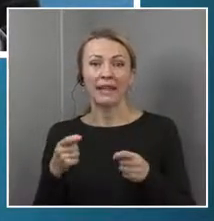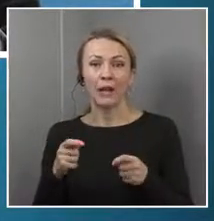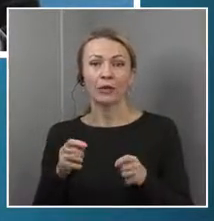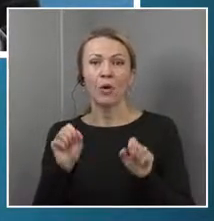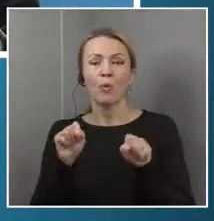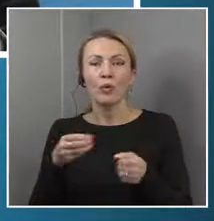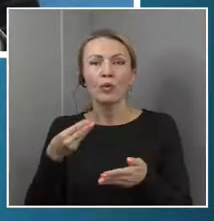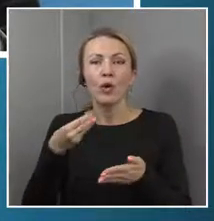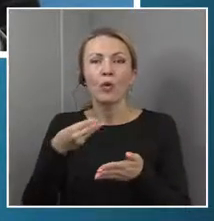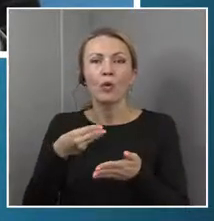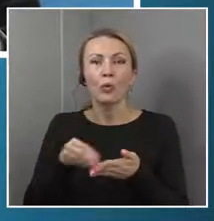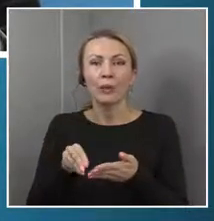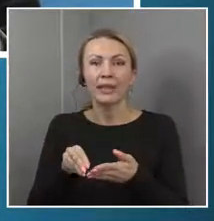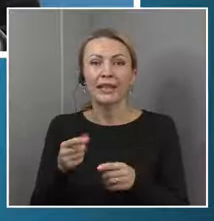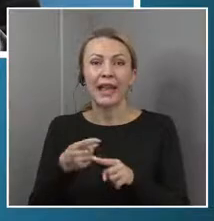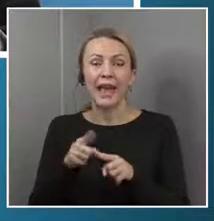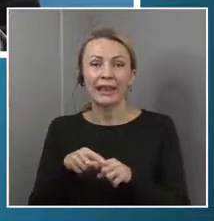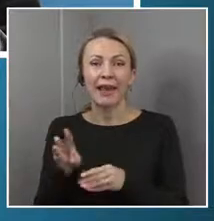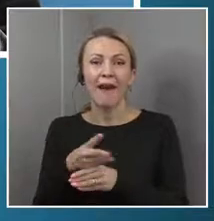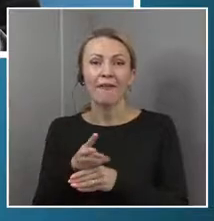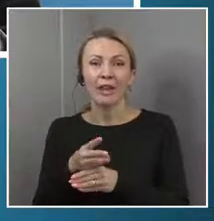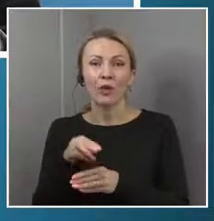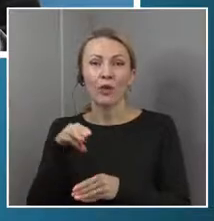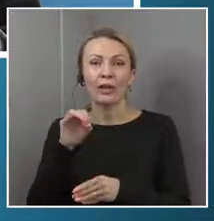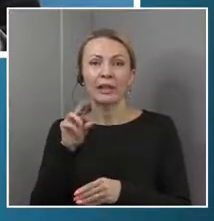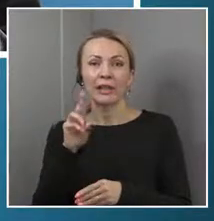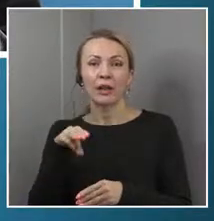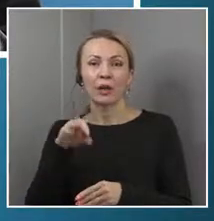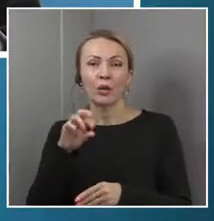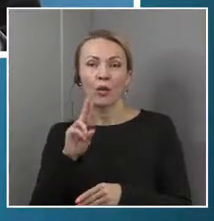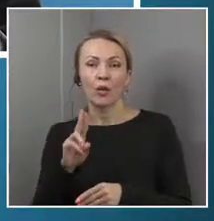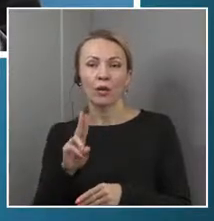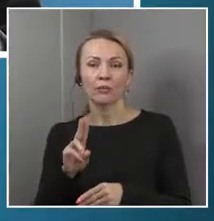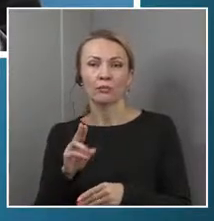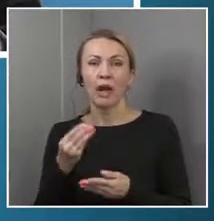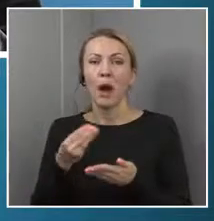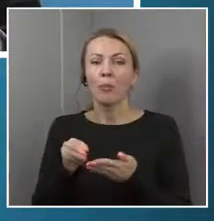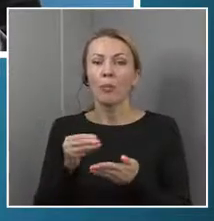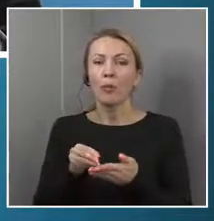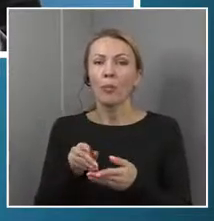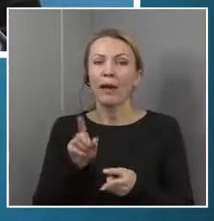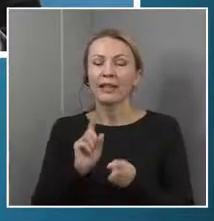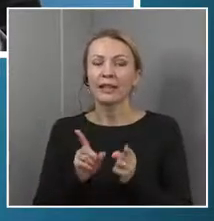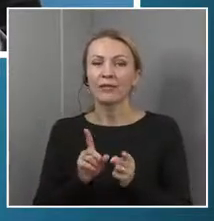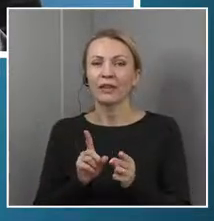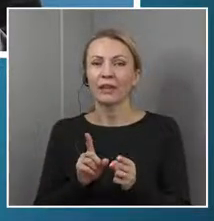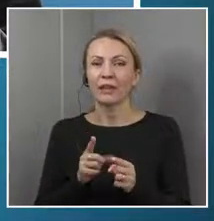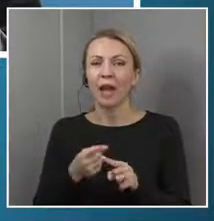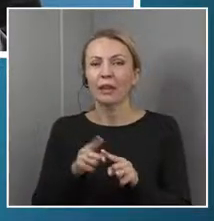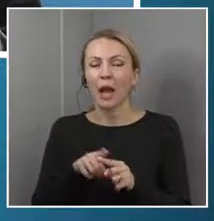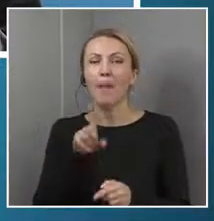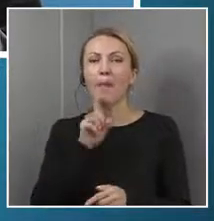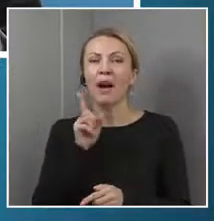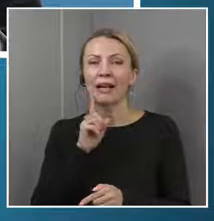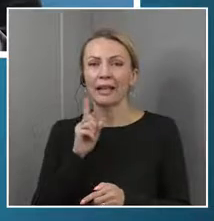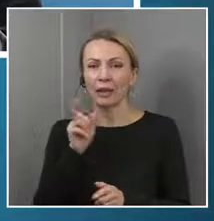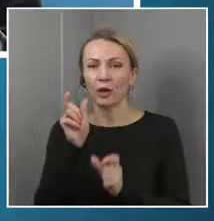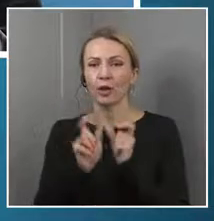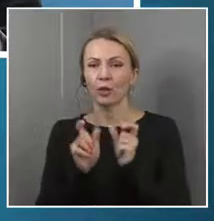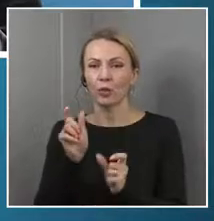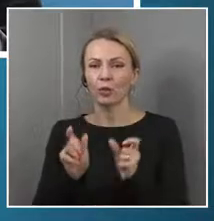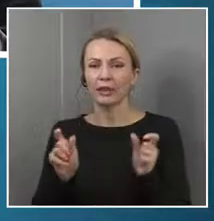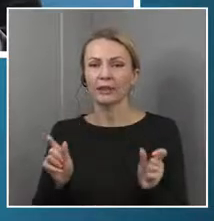that it is young people who are buying those. And of course, the Silicon Valley wealth and the